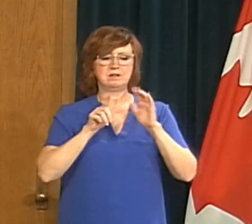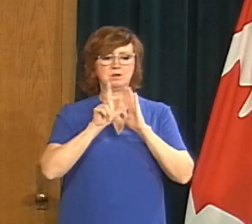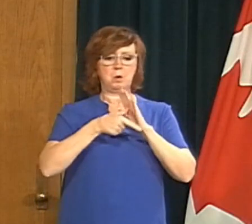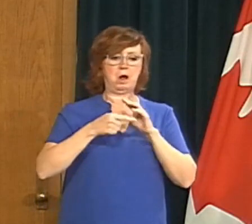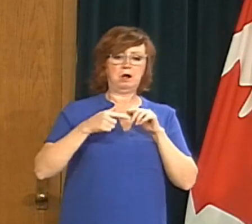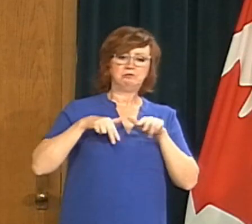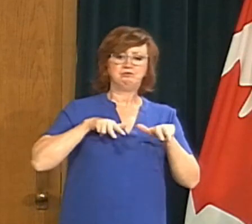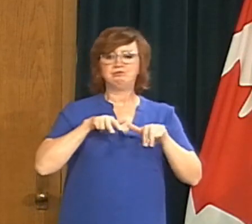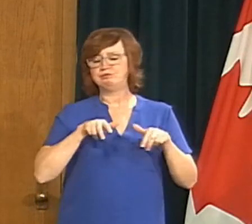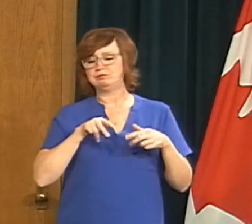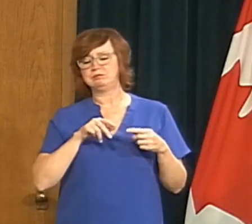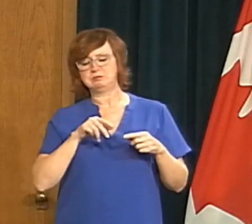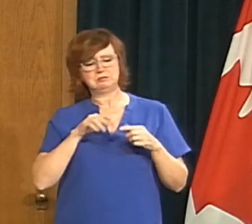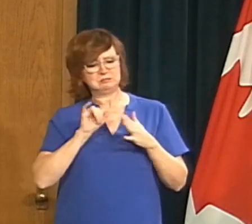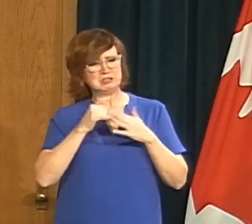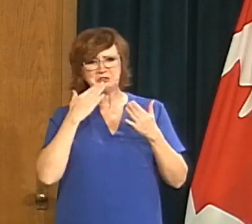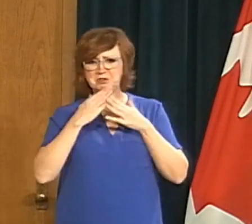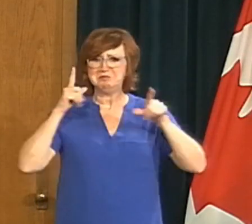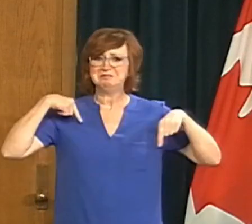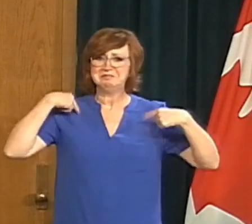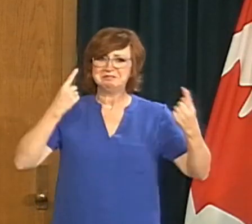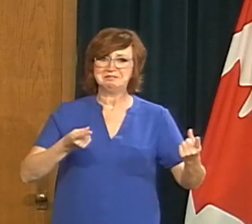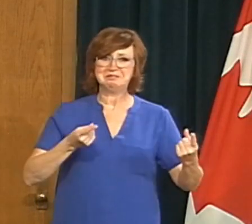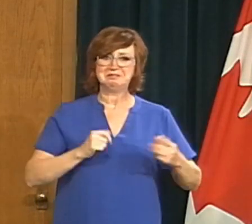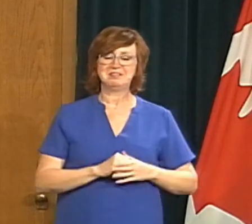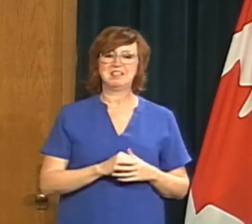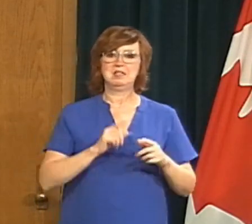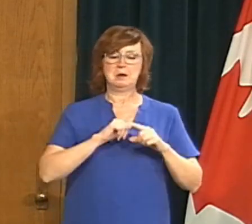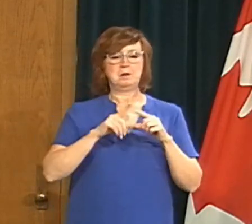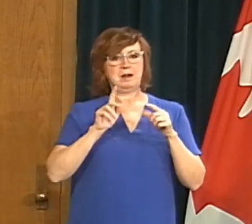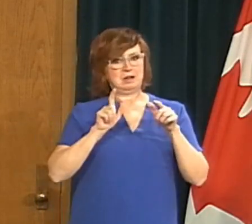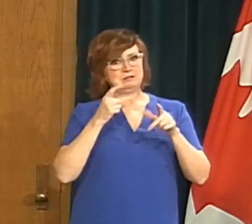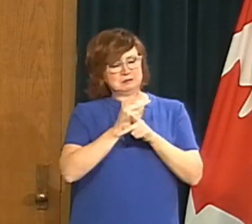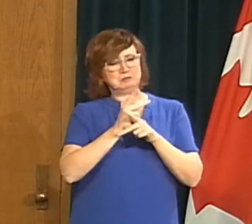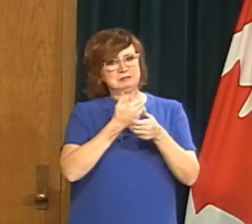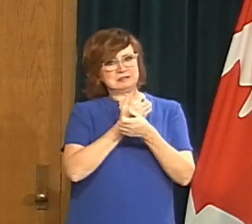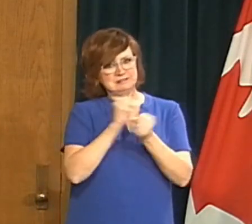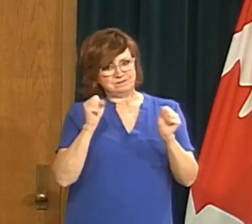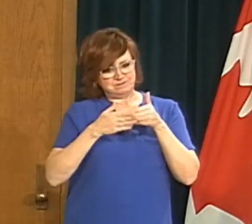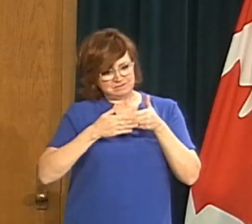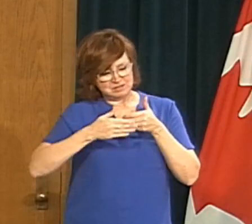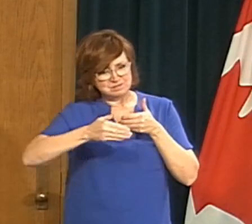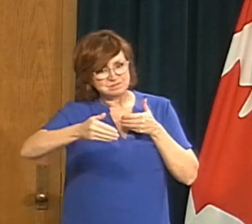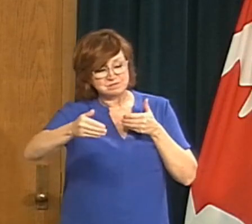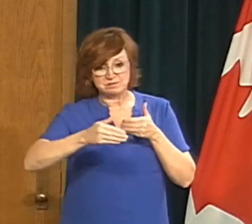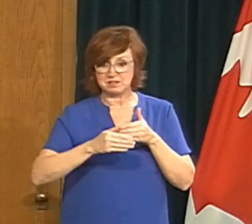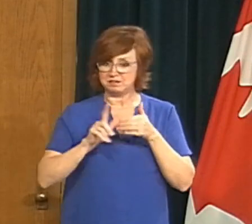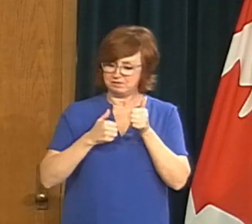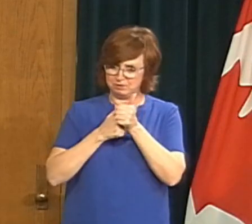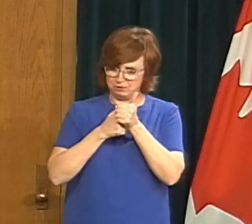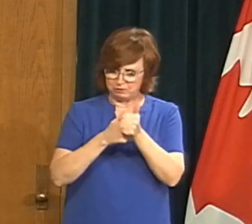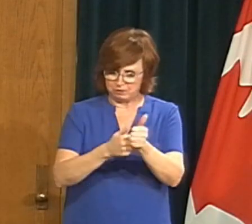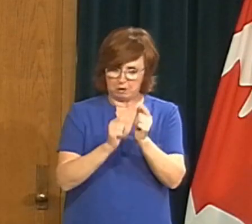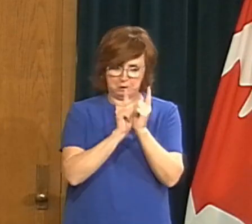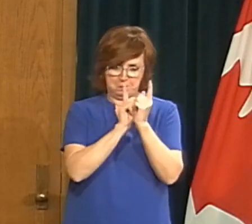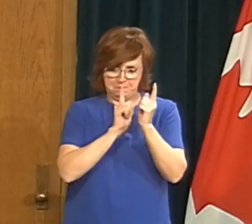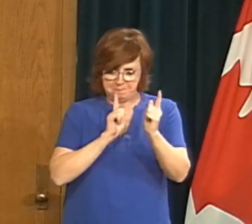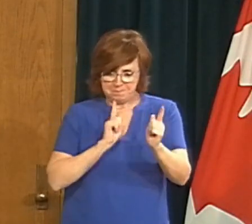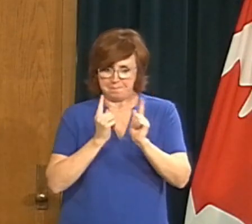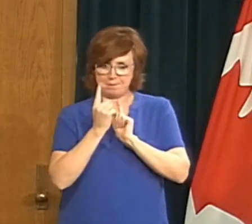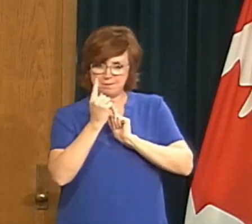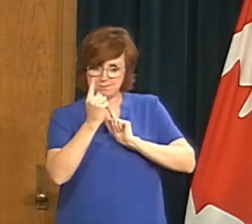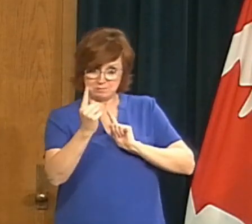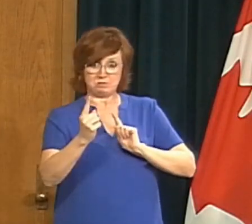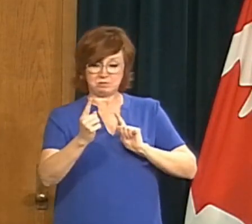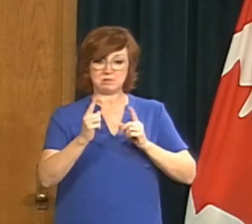it safely, following good physical distancing practices. We can do these things, and we can still